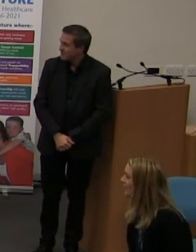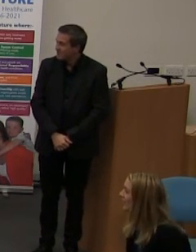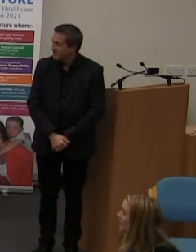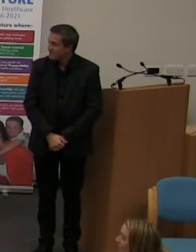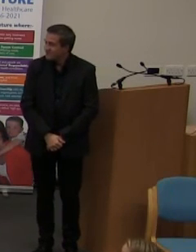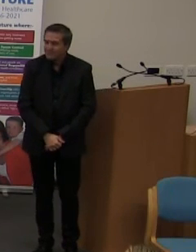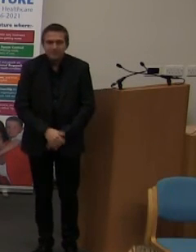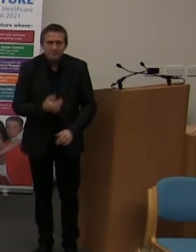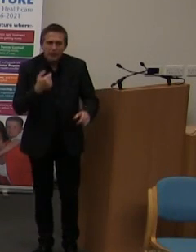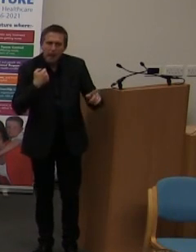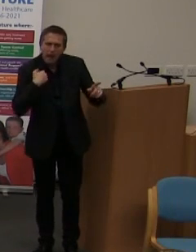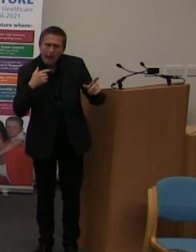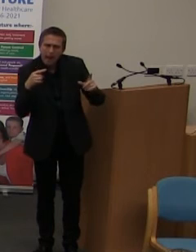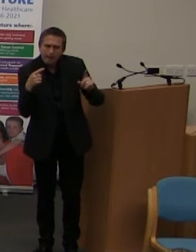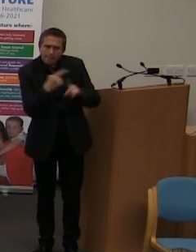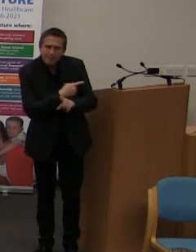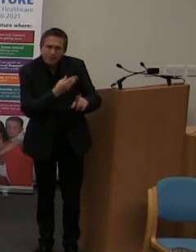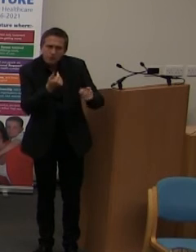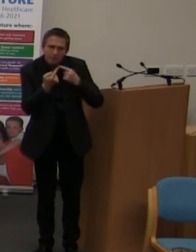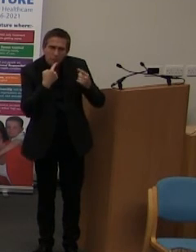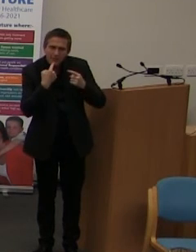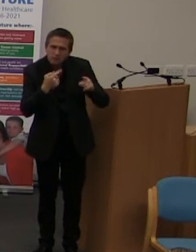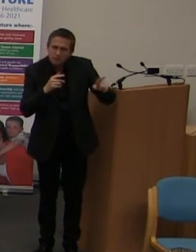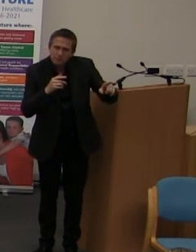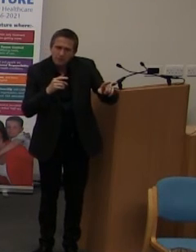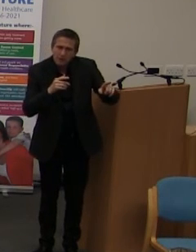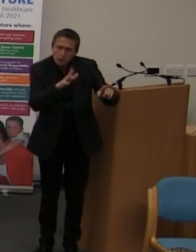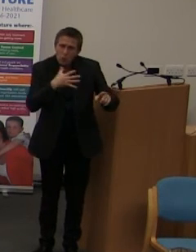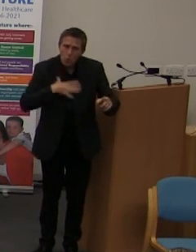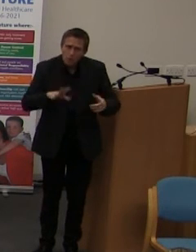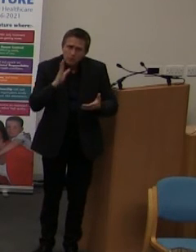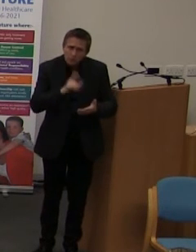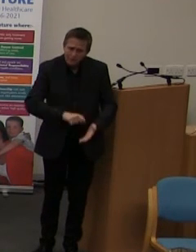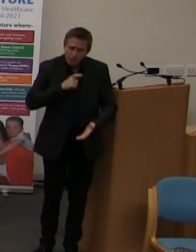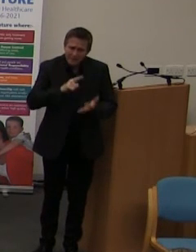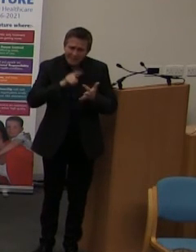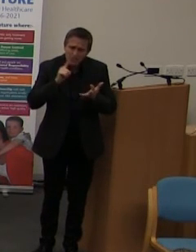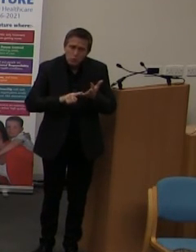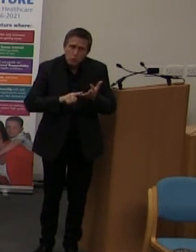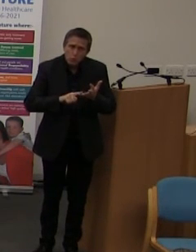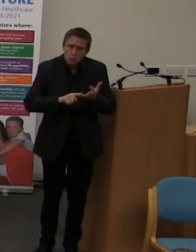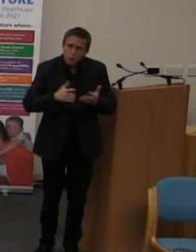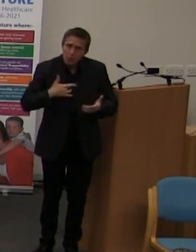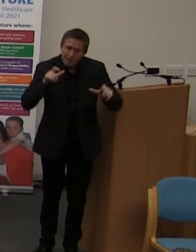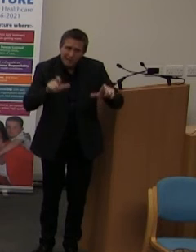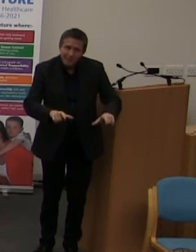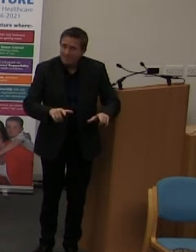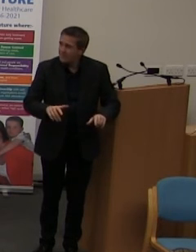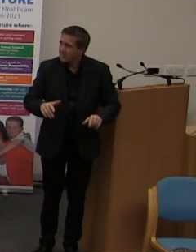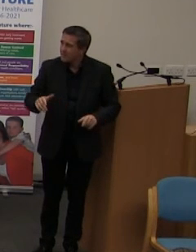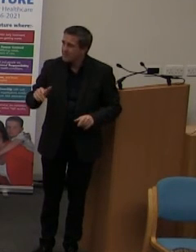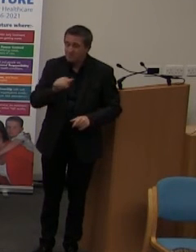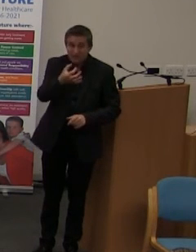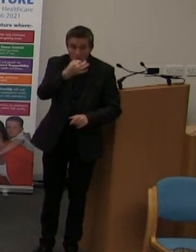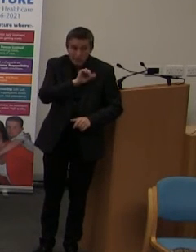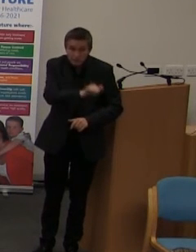I'm sorry if I didn't catch all the question. I take it was looking for reassurance around the EU nationals that are living here. I'm so sorry that I didn't. I'm assuming that was